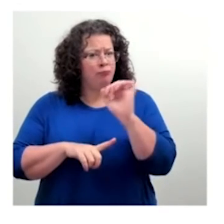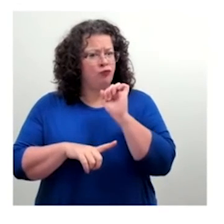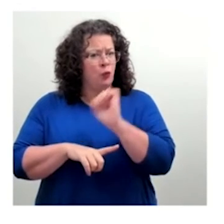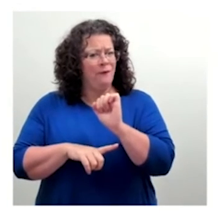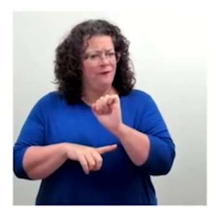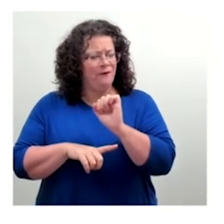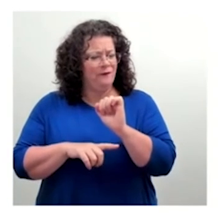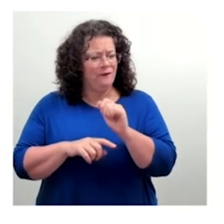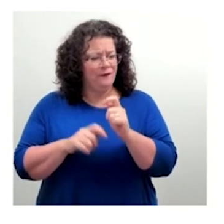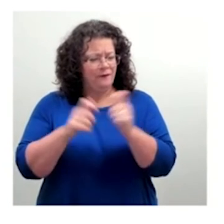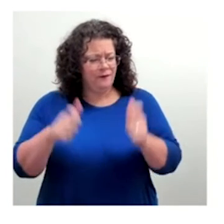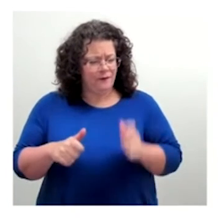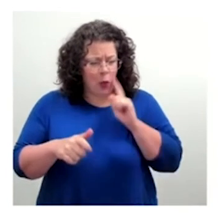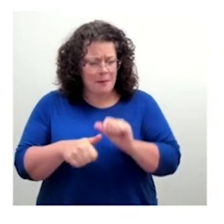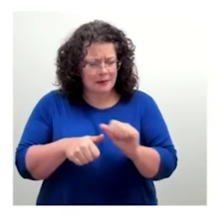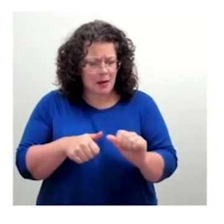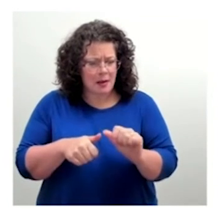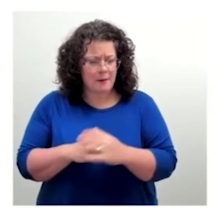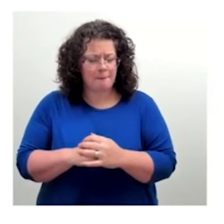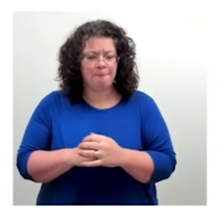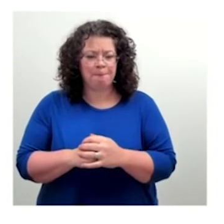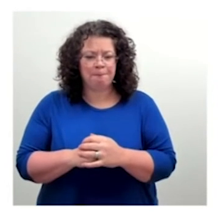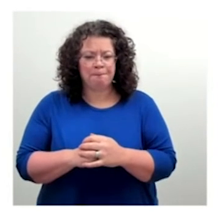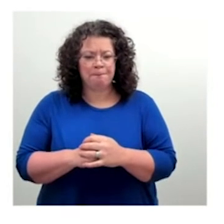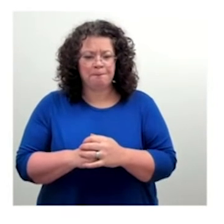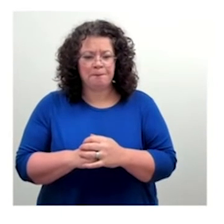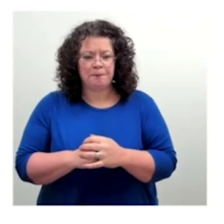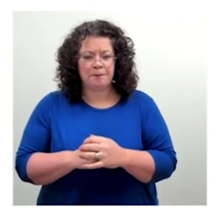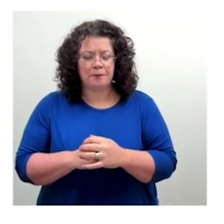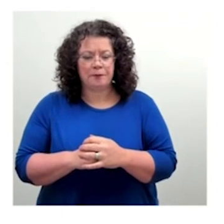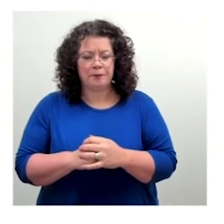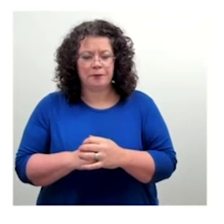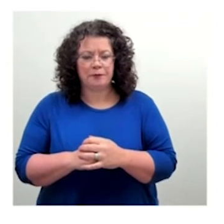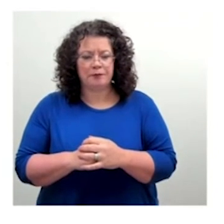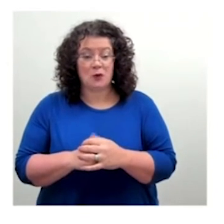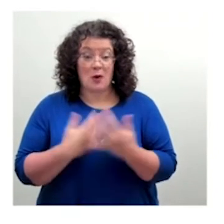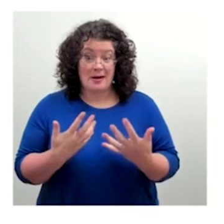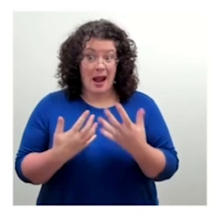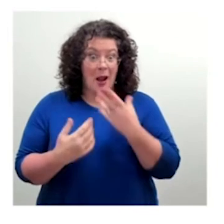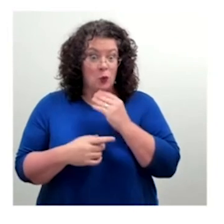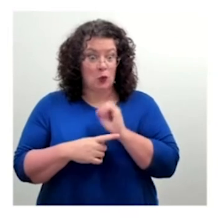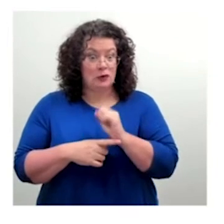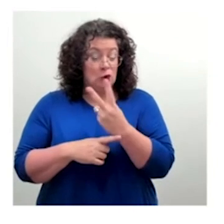to at least 20,000 of their product images distributed in over 13 countries.